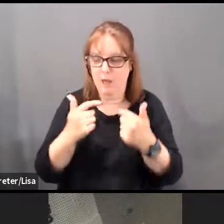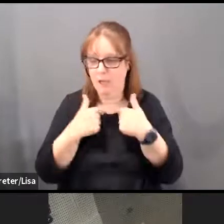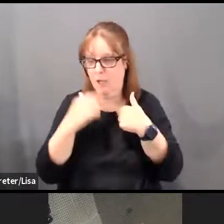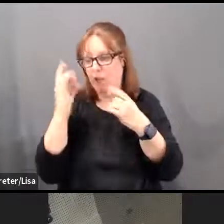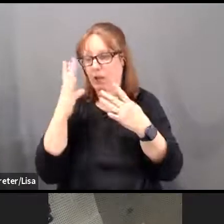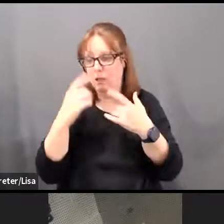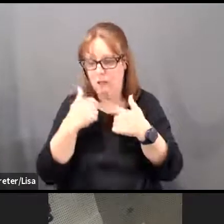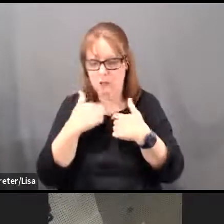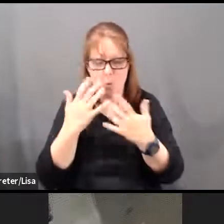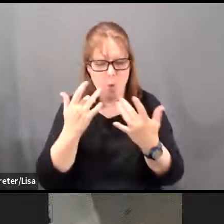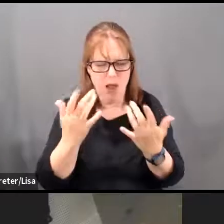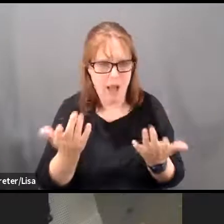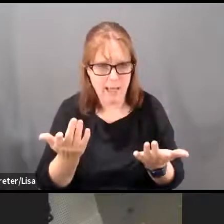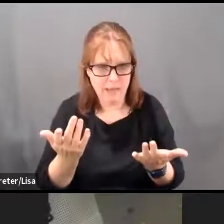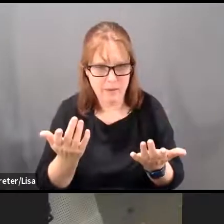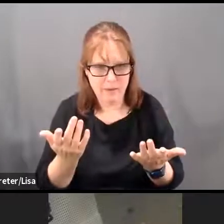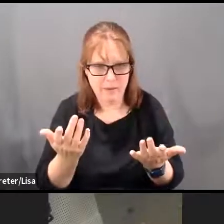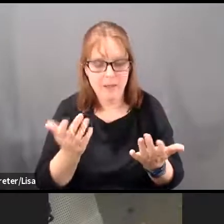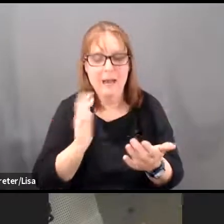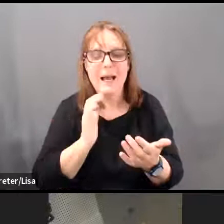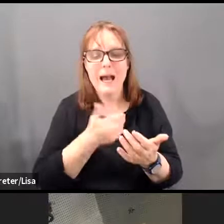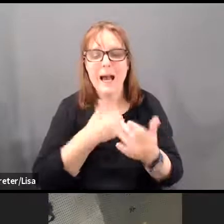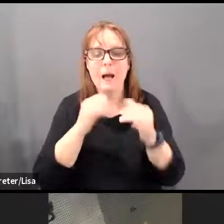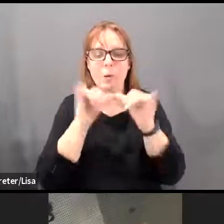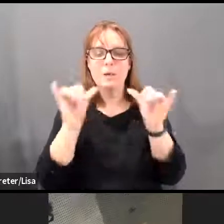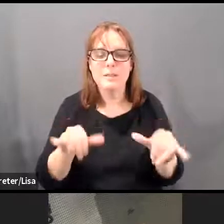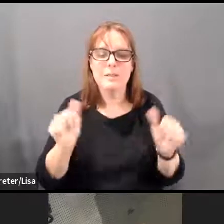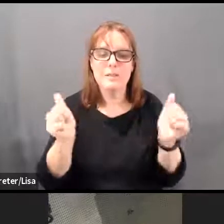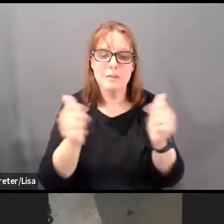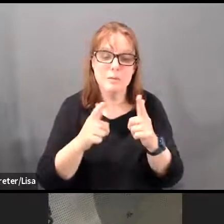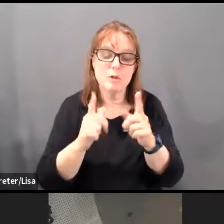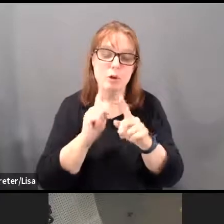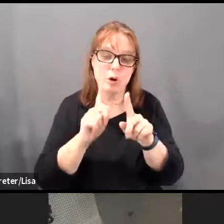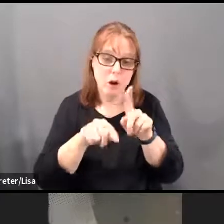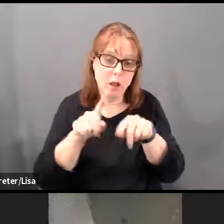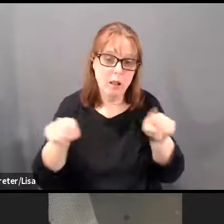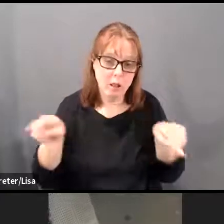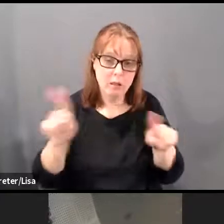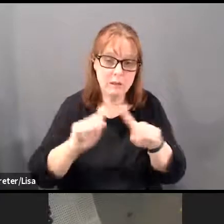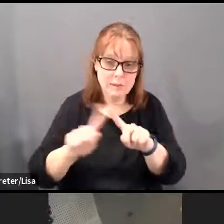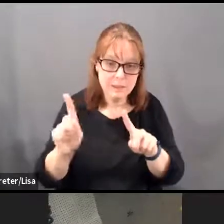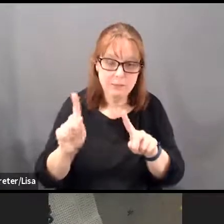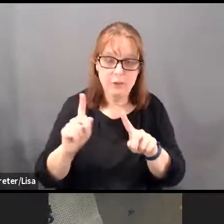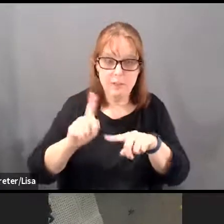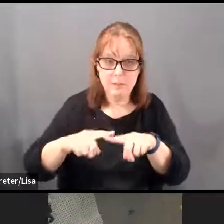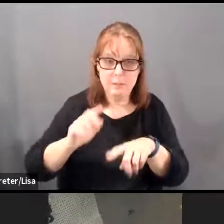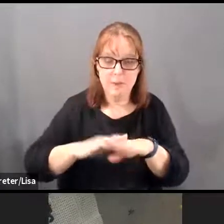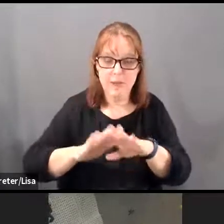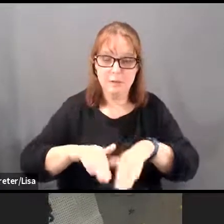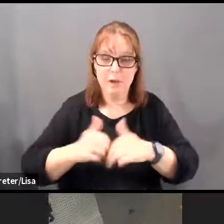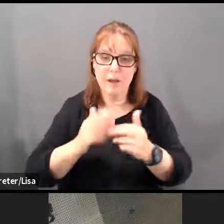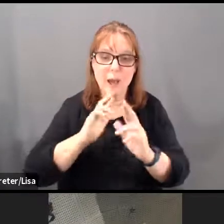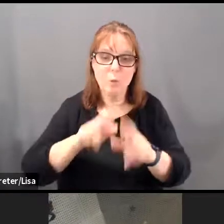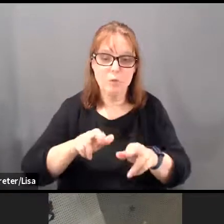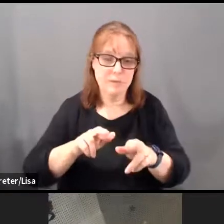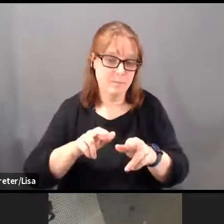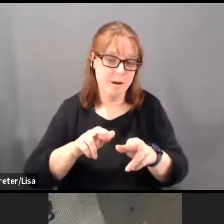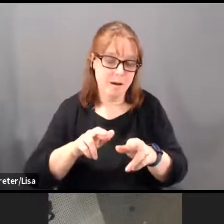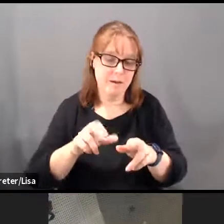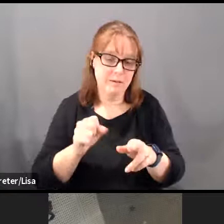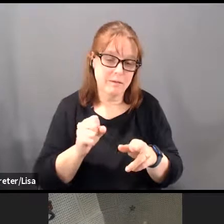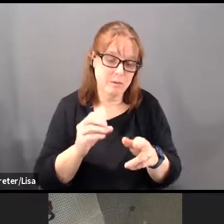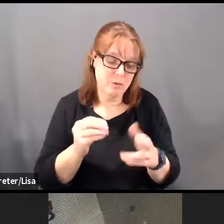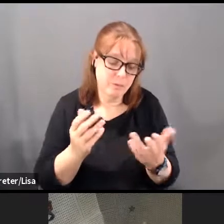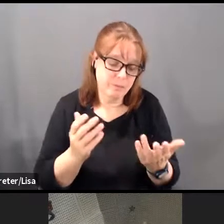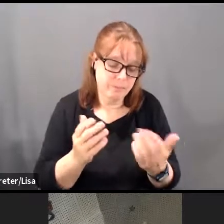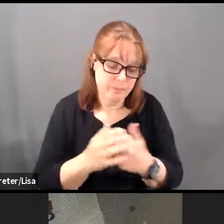day. And it's just our immune systems are a little bit different, and it depends how quickly they respond to things. So I wouldn't read too much into it. But